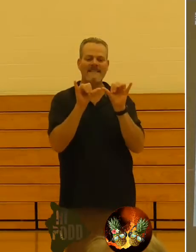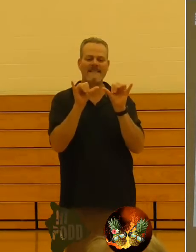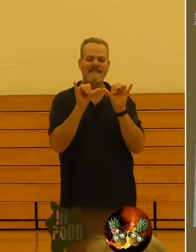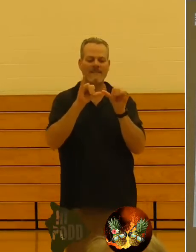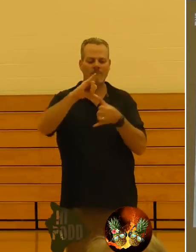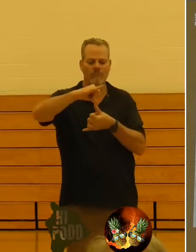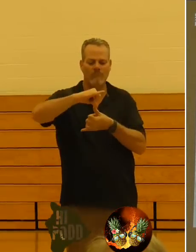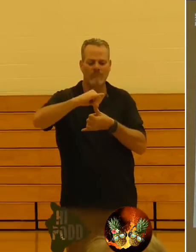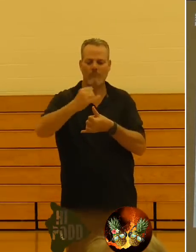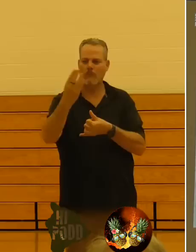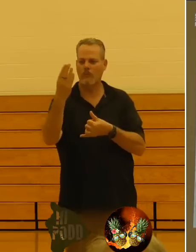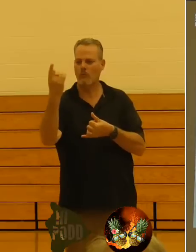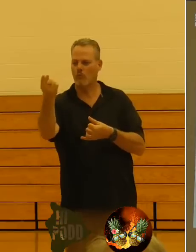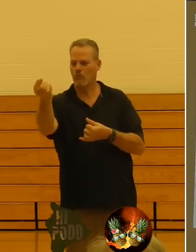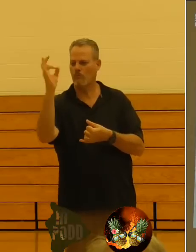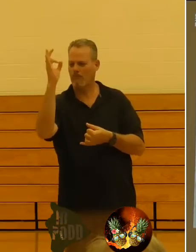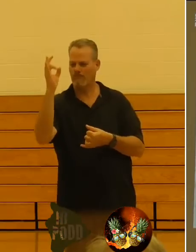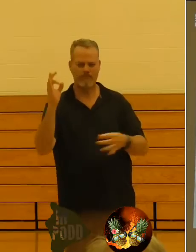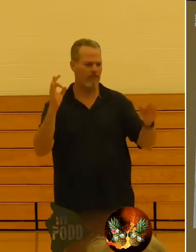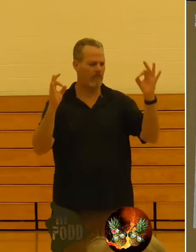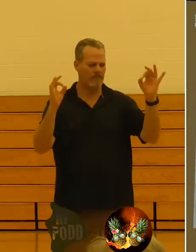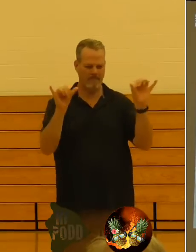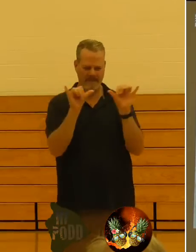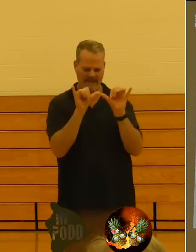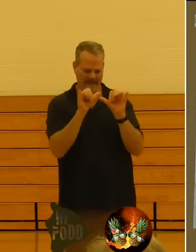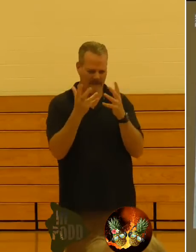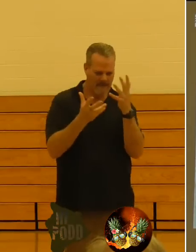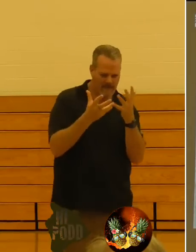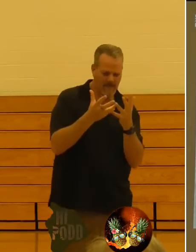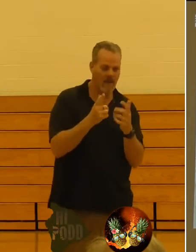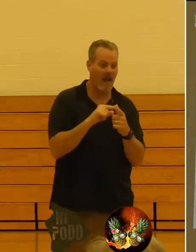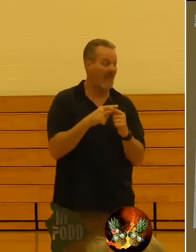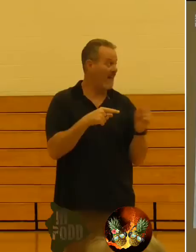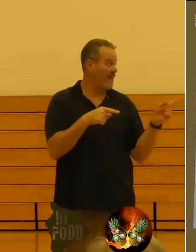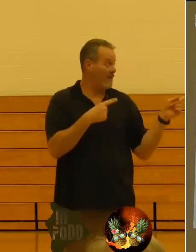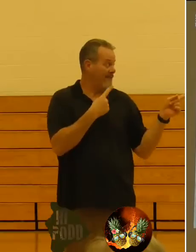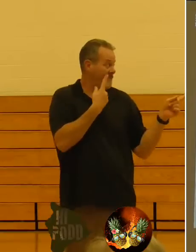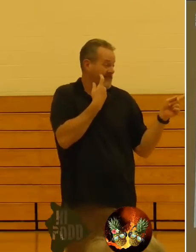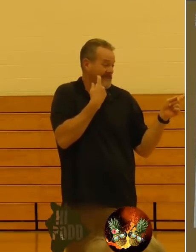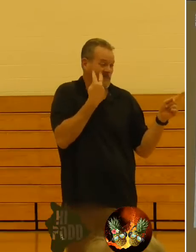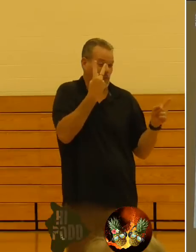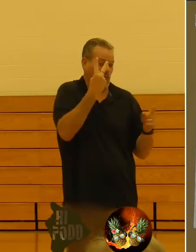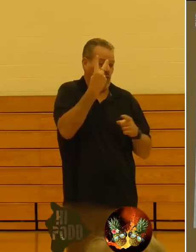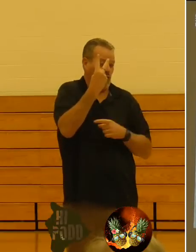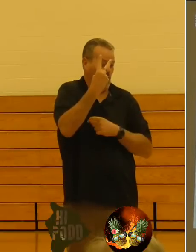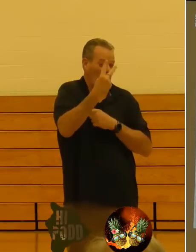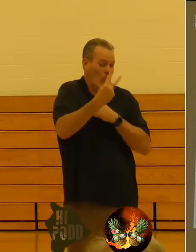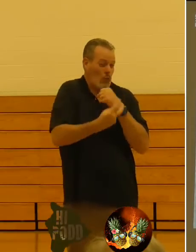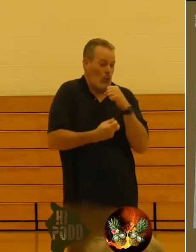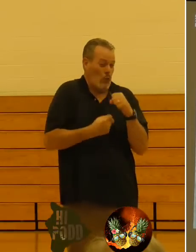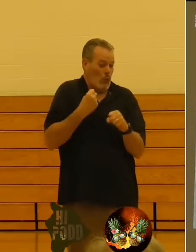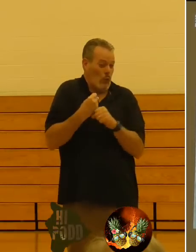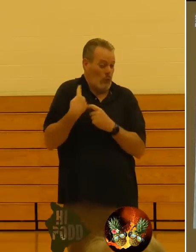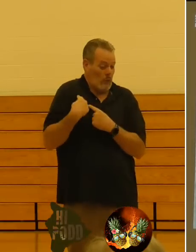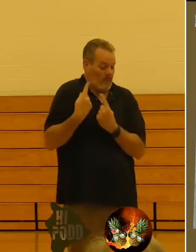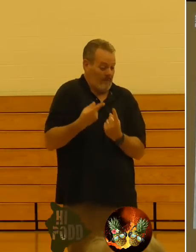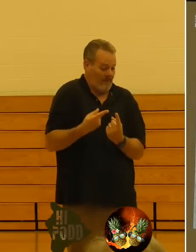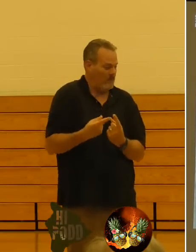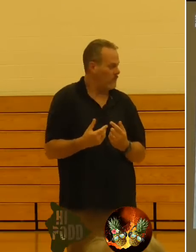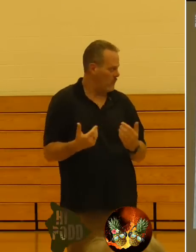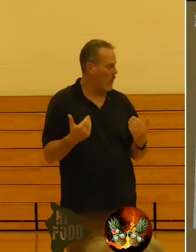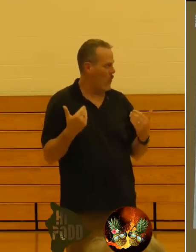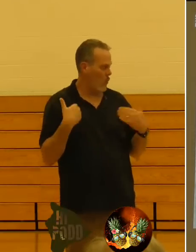prior map, and this is looking at data in the last 2 years. So we had an intrusion and then